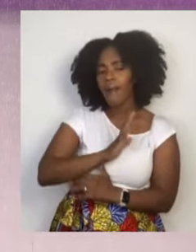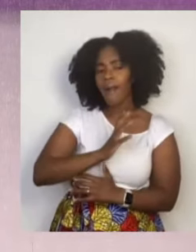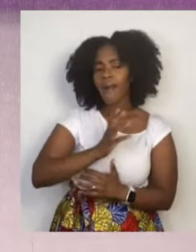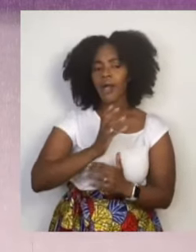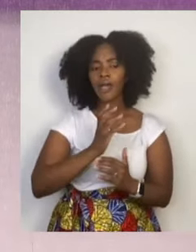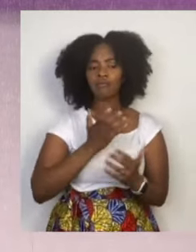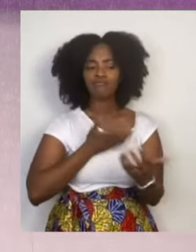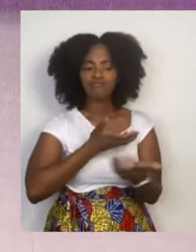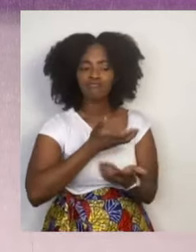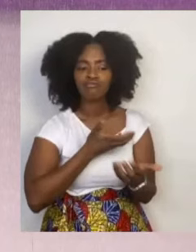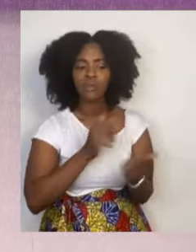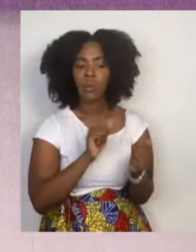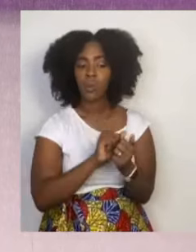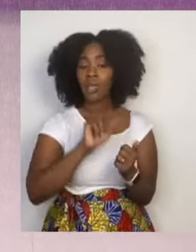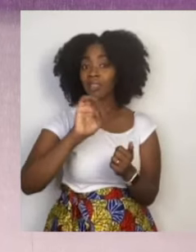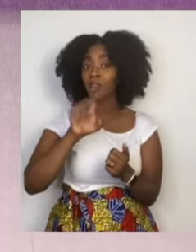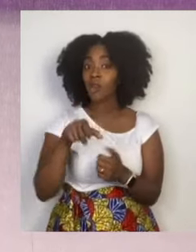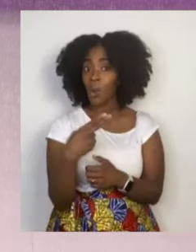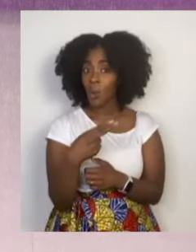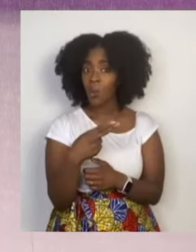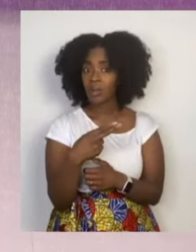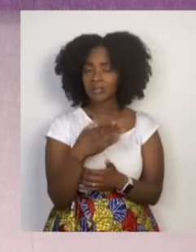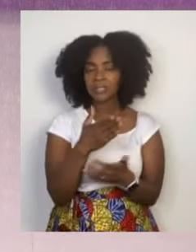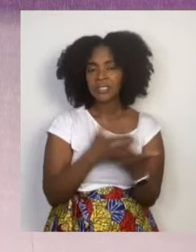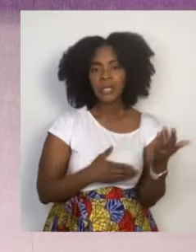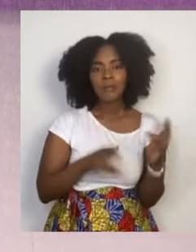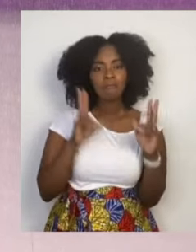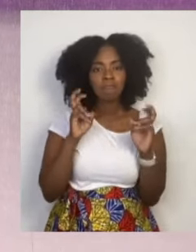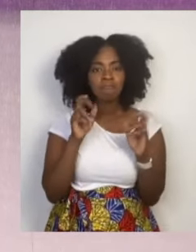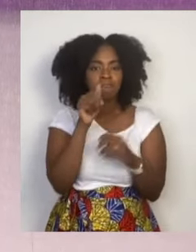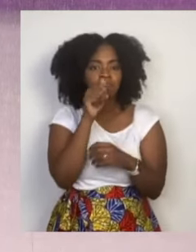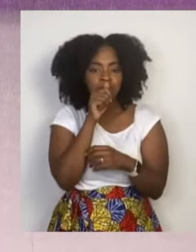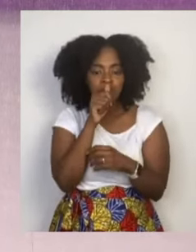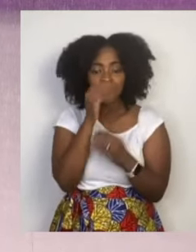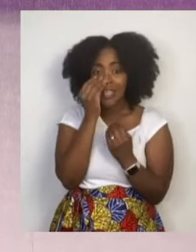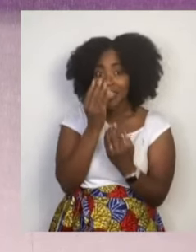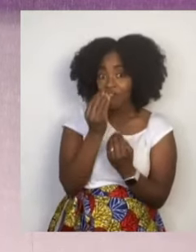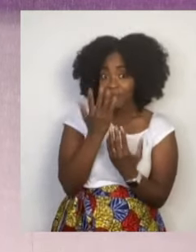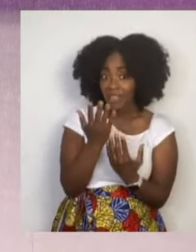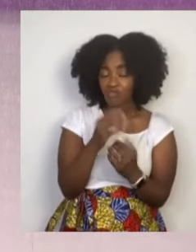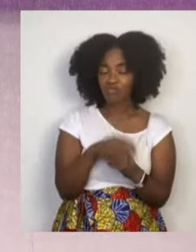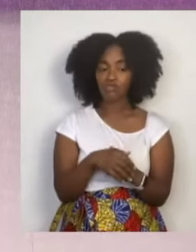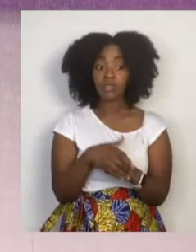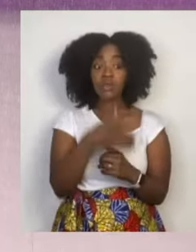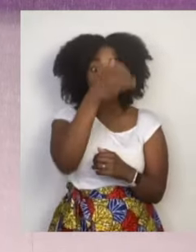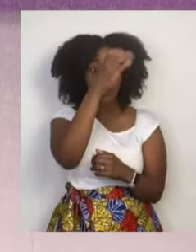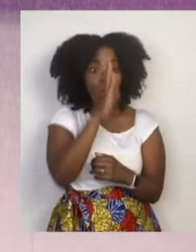insider information. That God tells